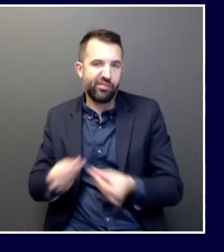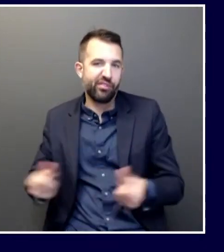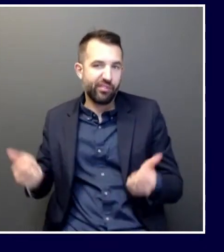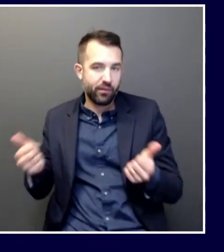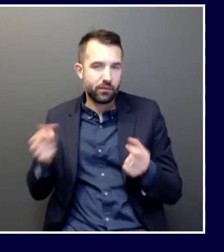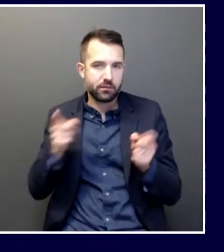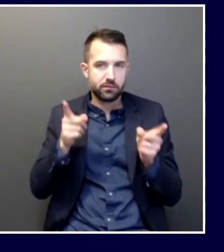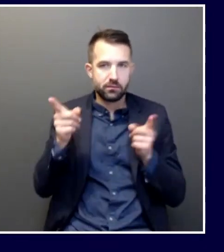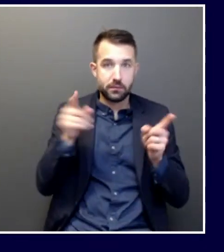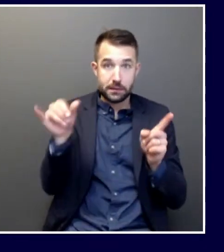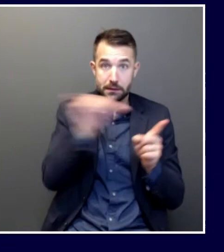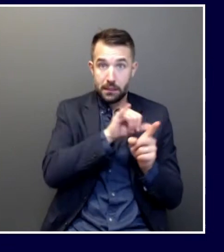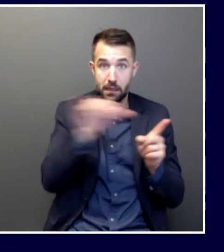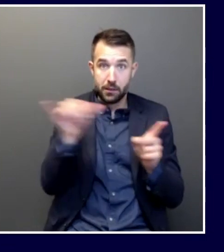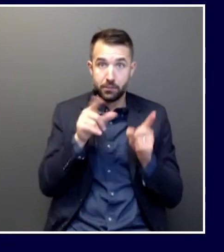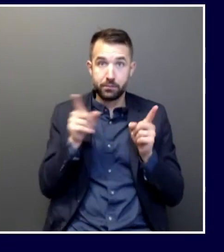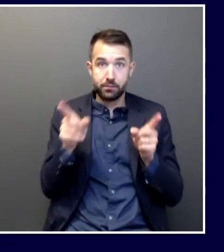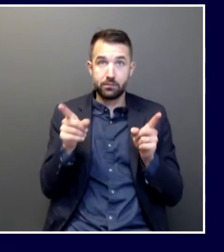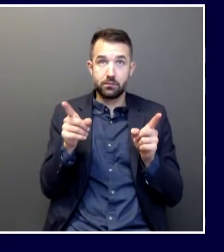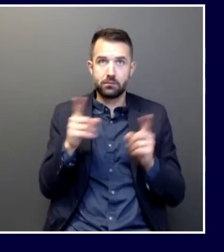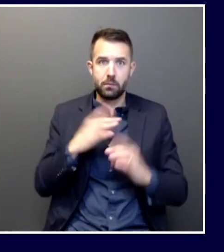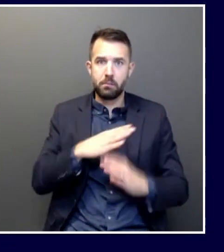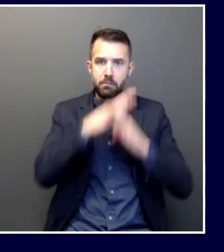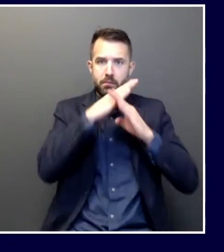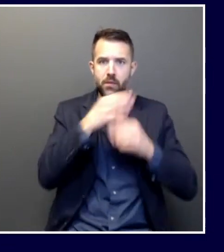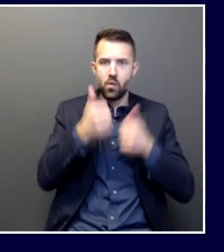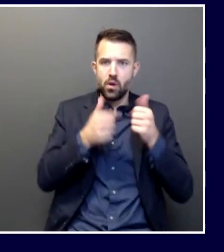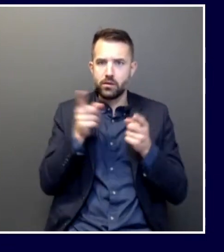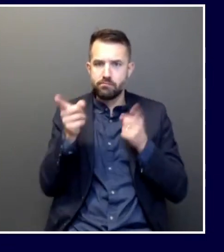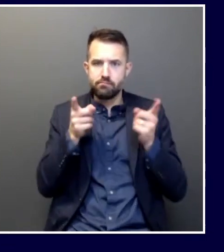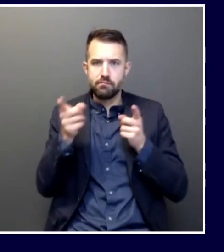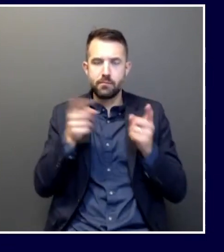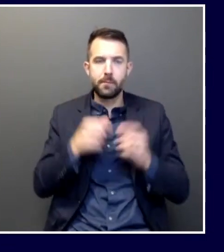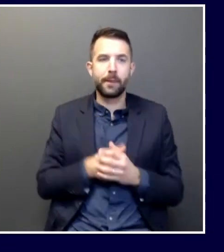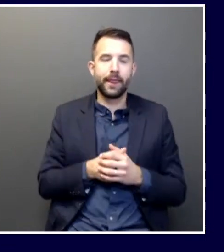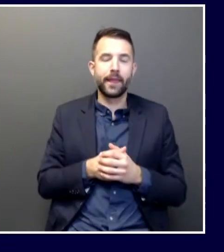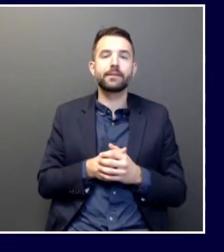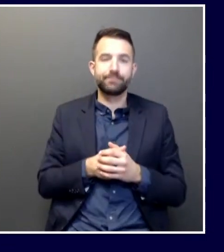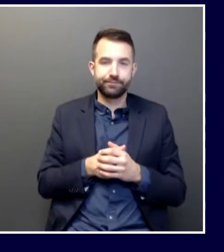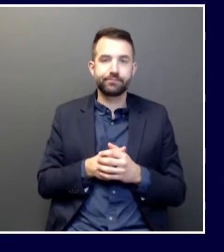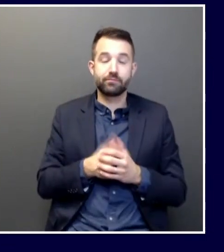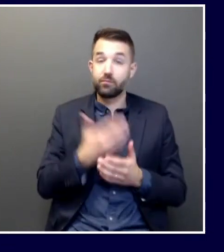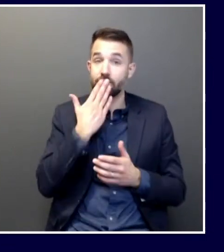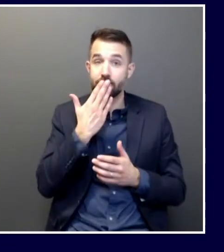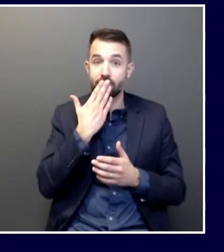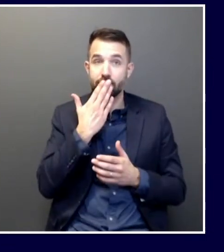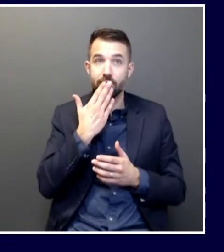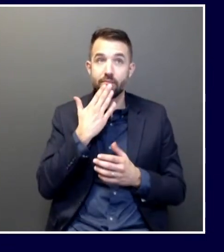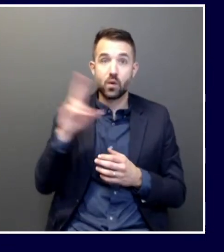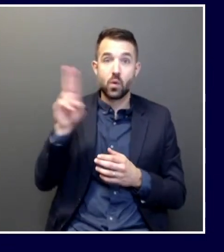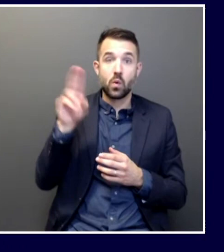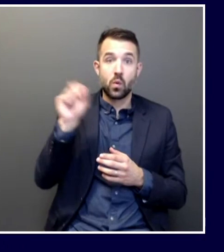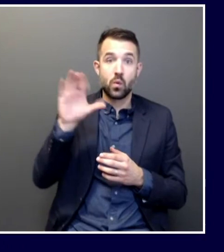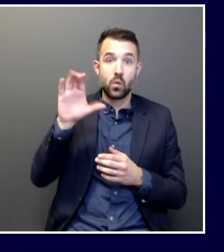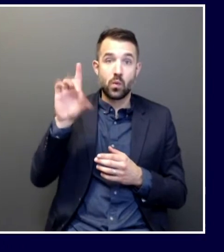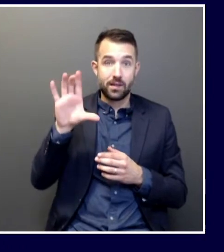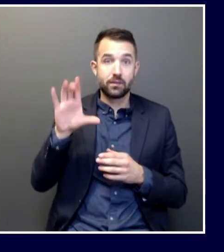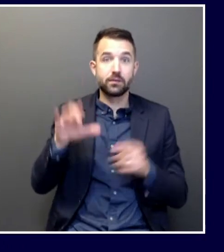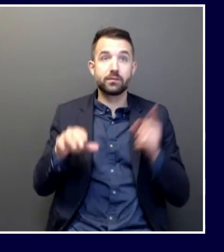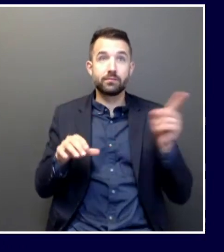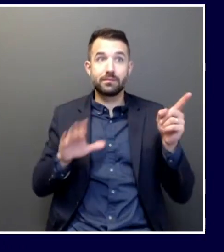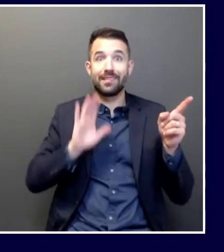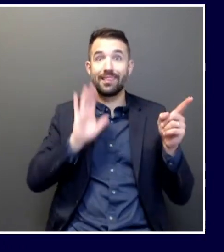how expansive the US CDC's recommendations on boosters are. Not only do they encompass everyone